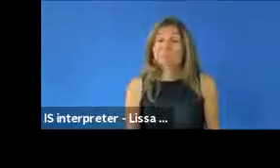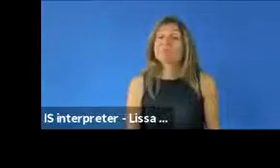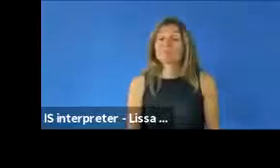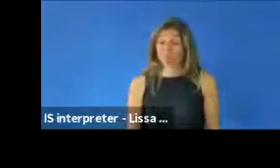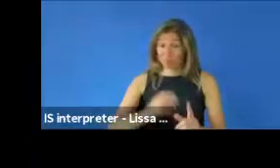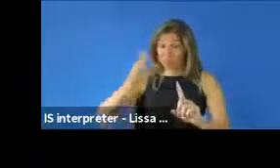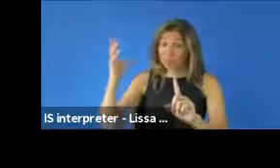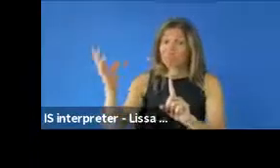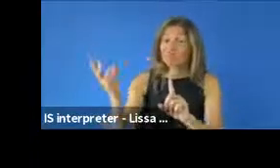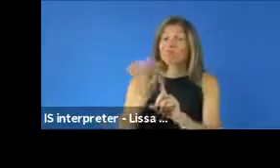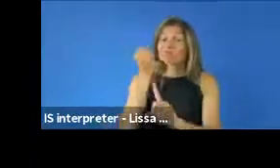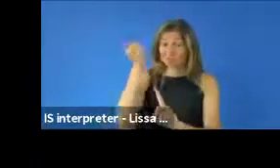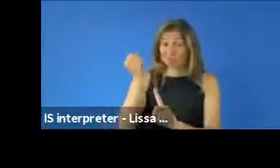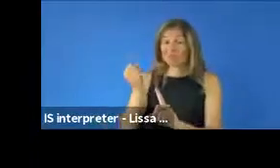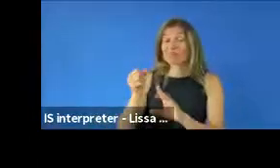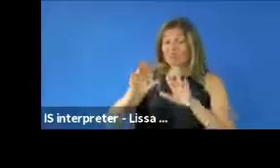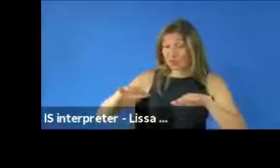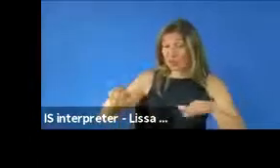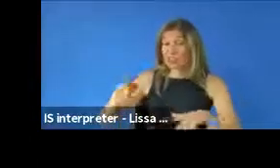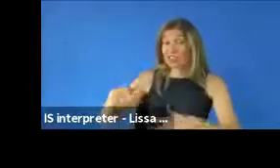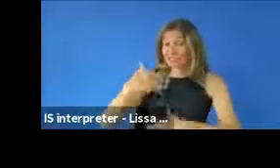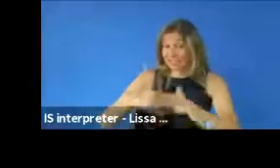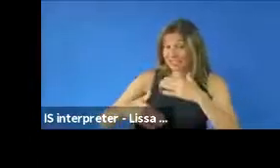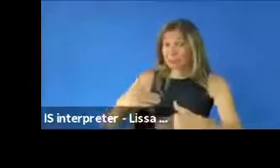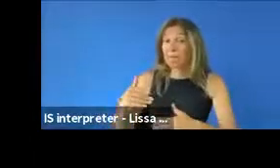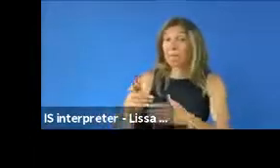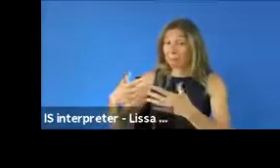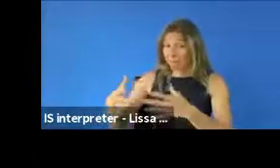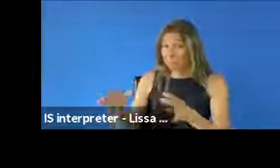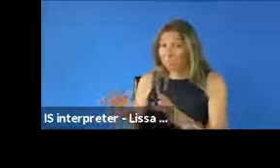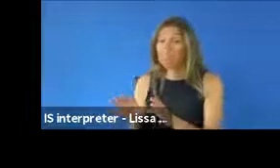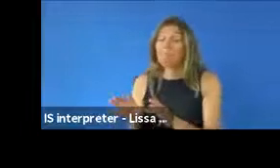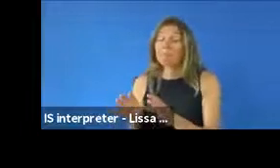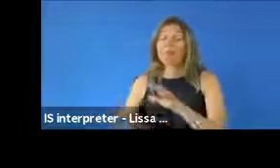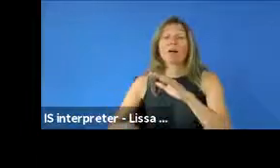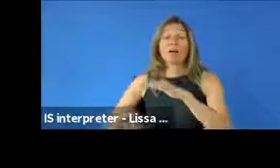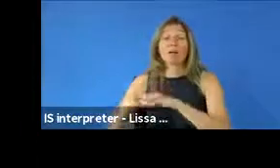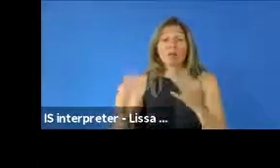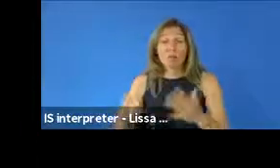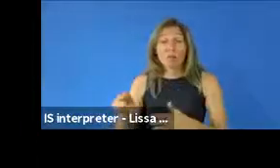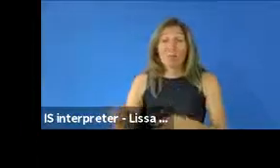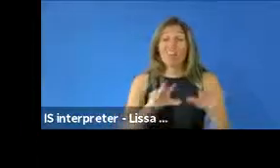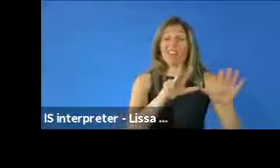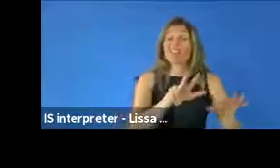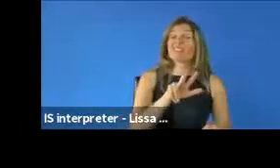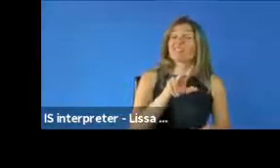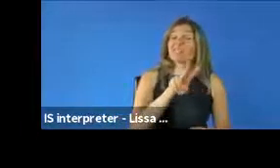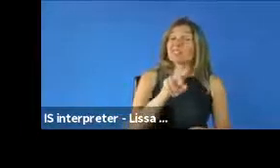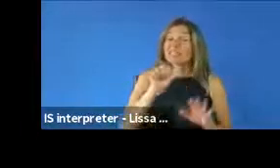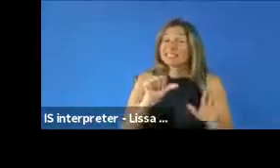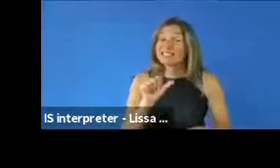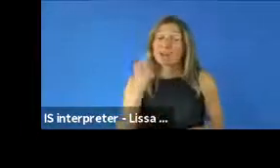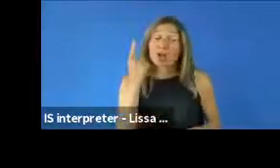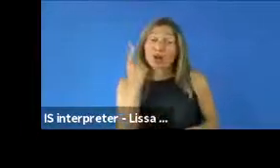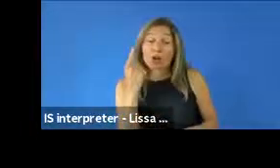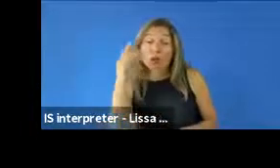In Sierra Leone, children with disabilities are often left behind and considered not worth educating. Some of the key barriers are as follows. I'll concentrate